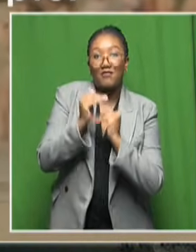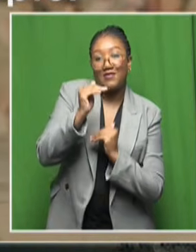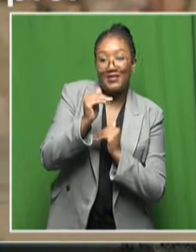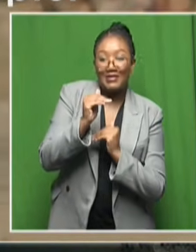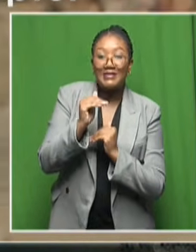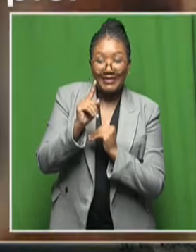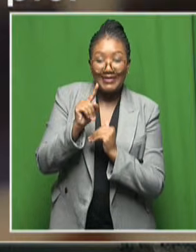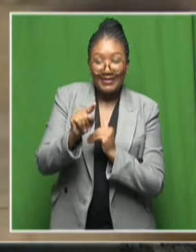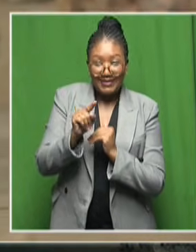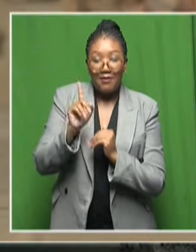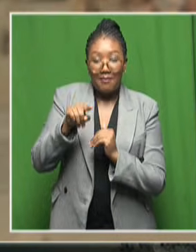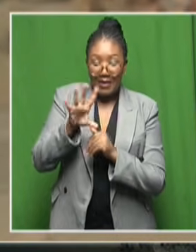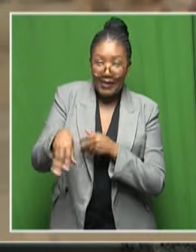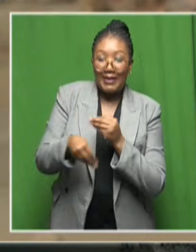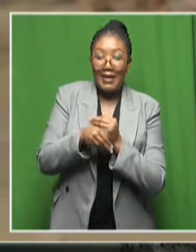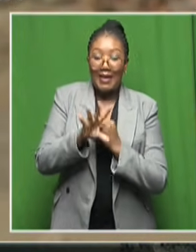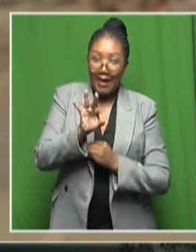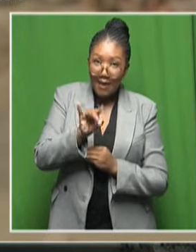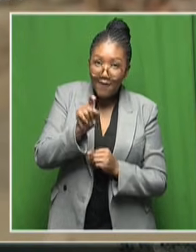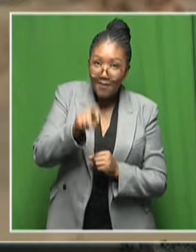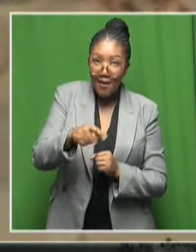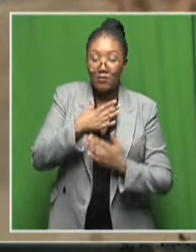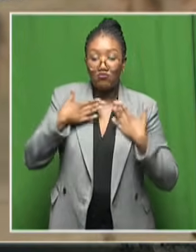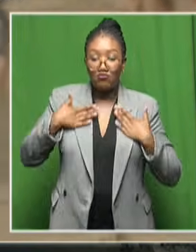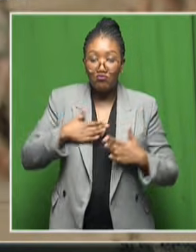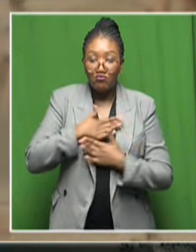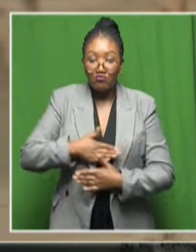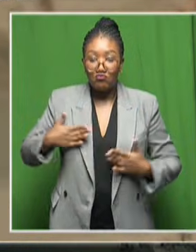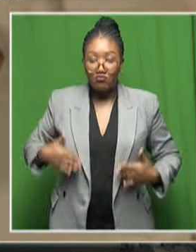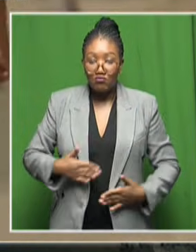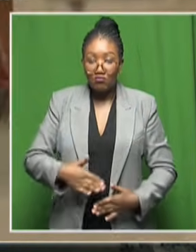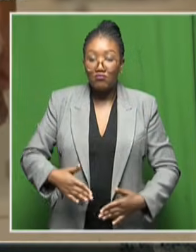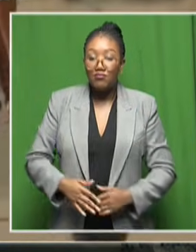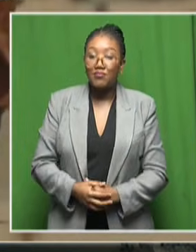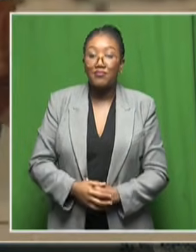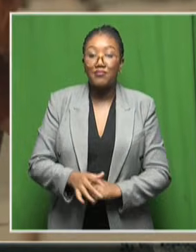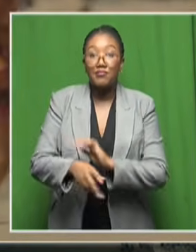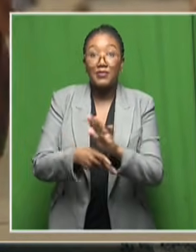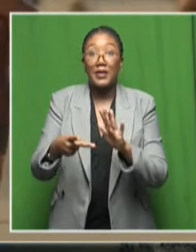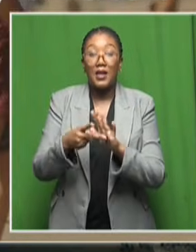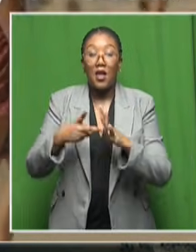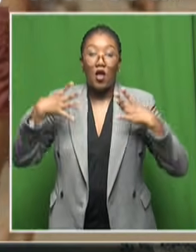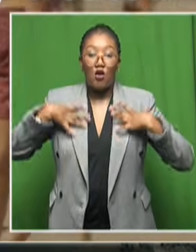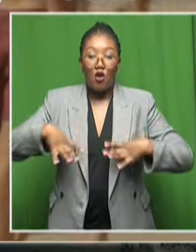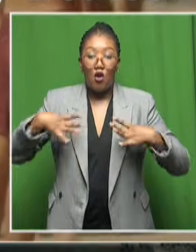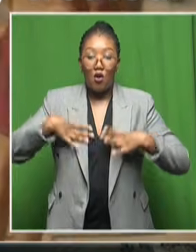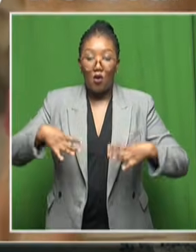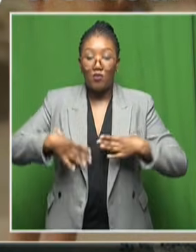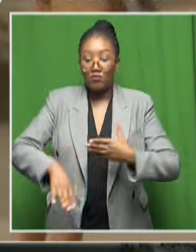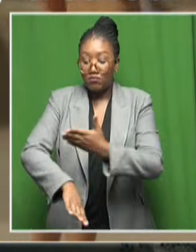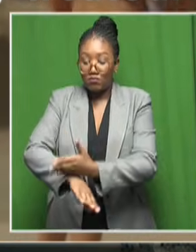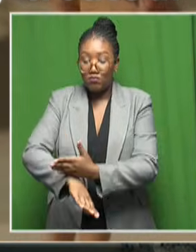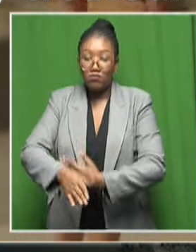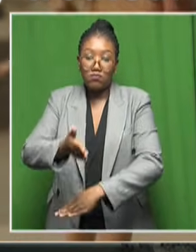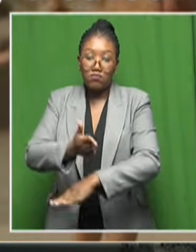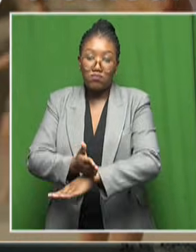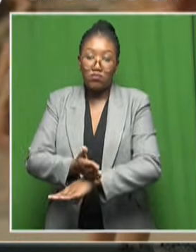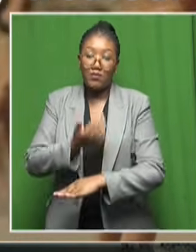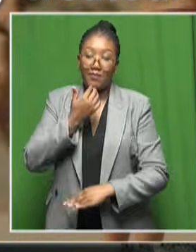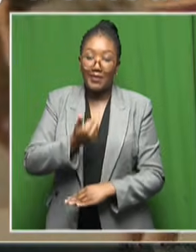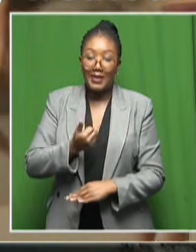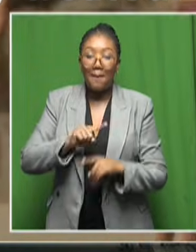daily makeup kit as well, you know, put it on. And then the other thing is wearing protective clothing. So, you know, long sleeve,